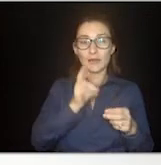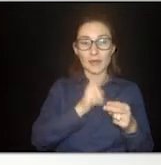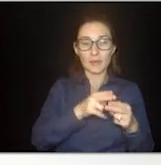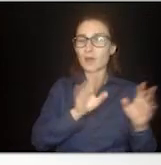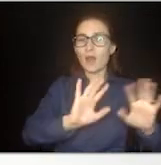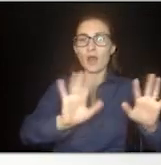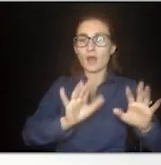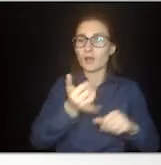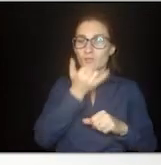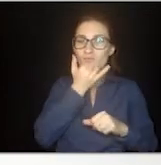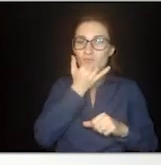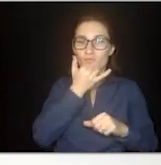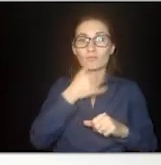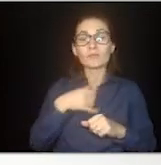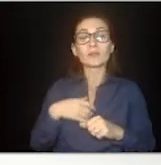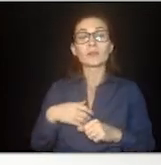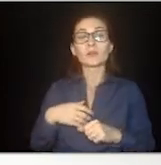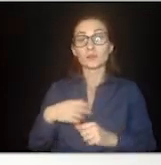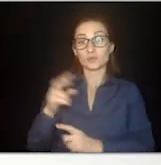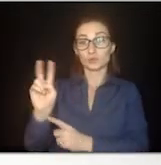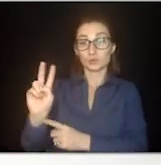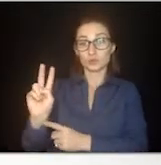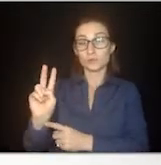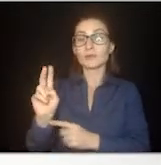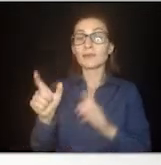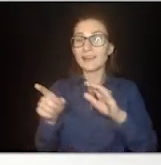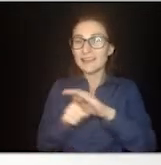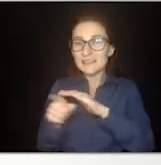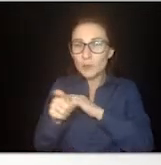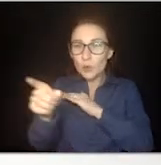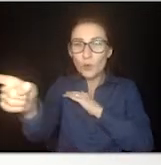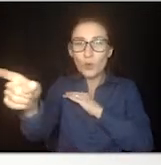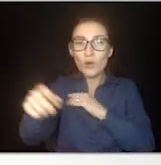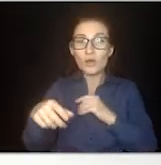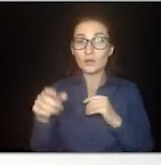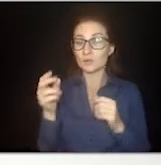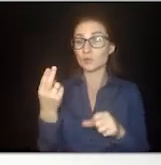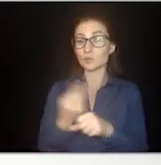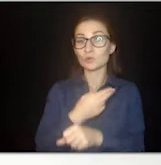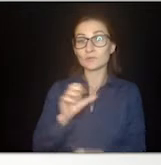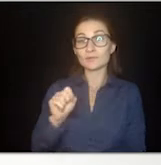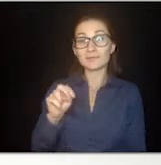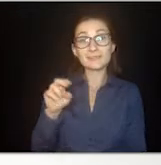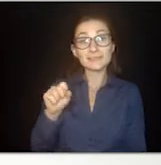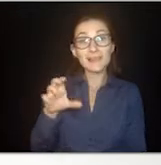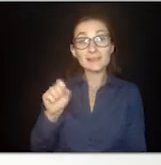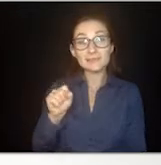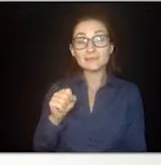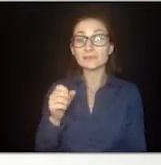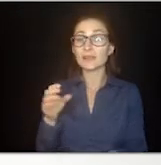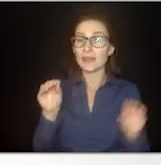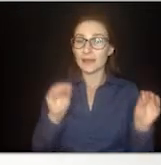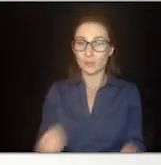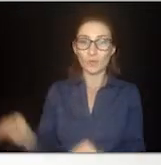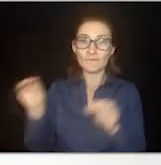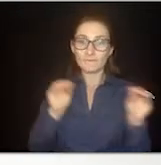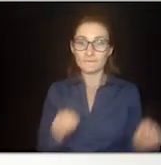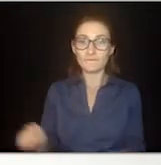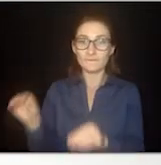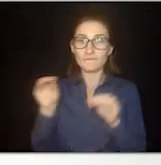symbols. No, next one, sorry. That are learning to explore, use their senses, and